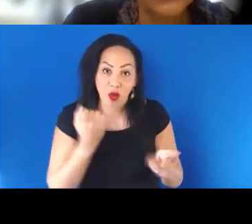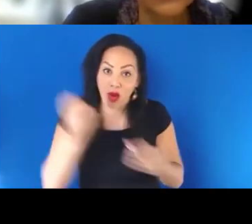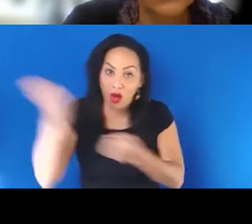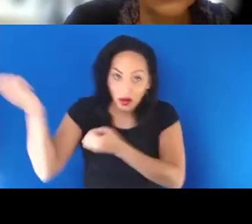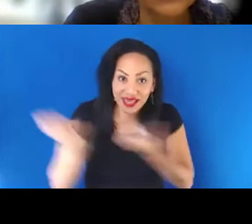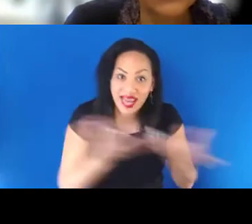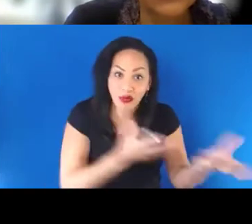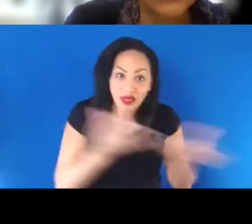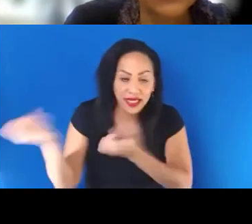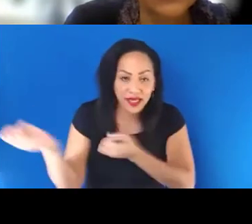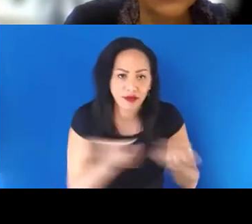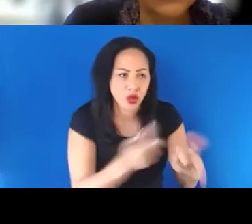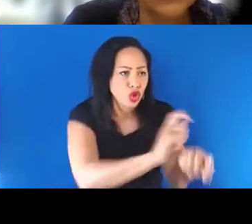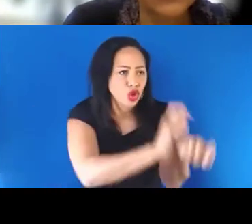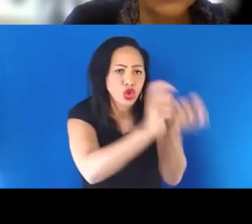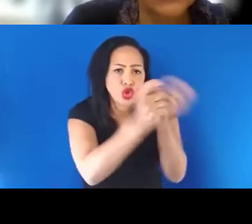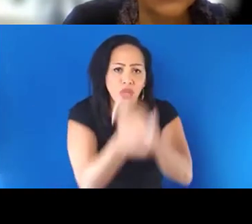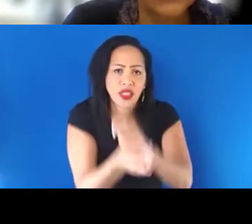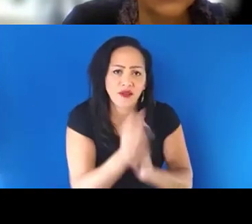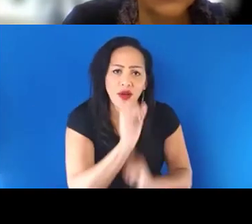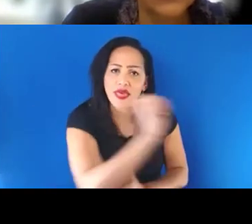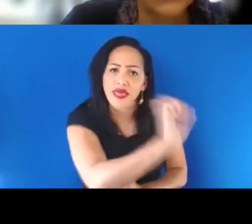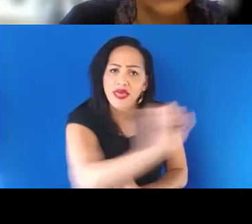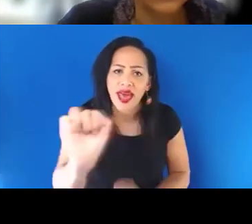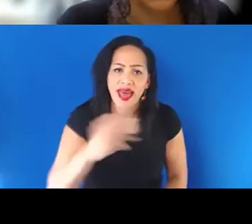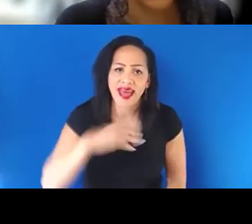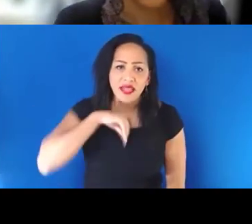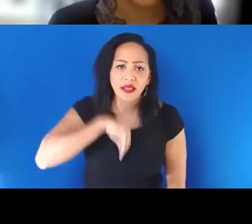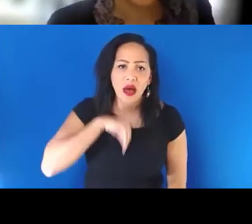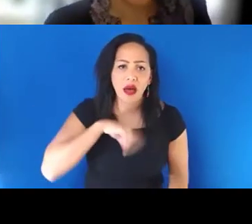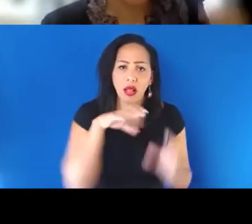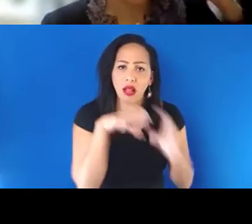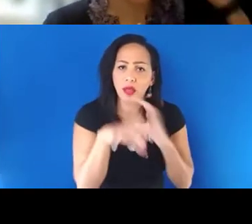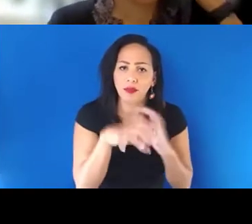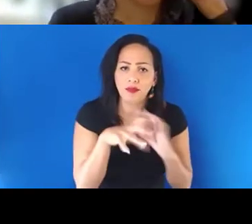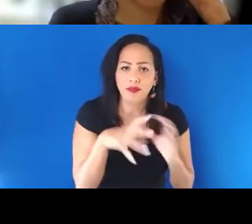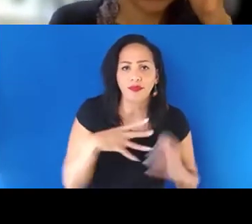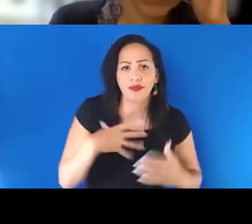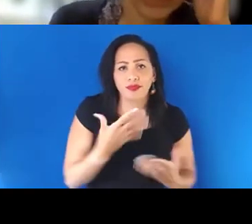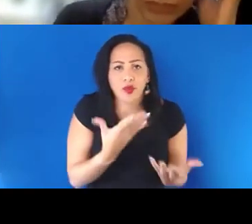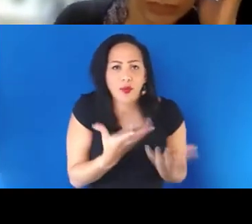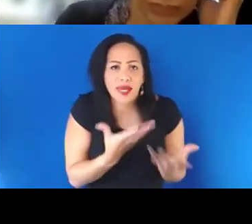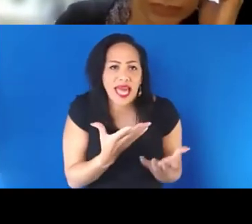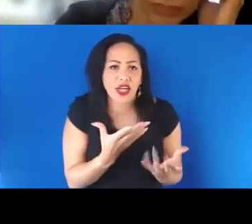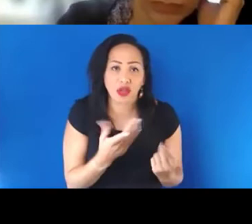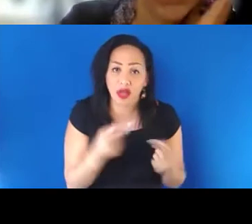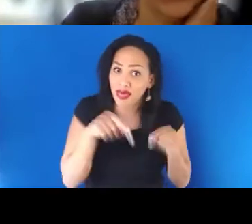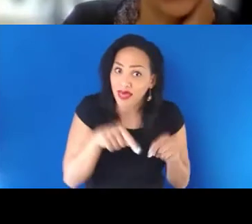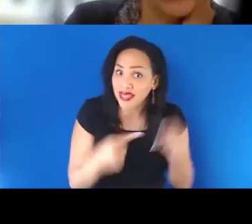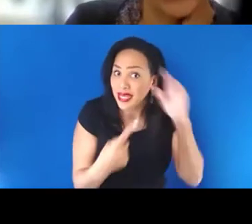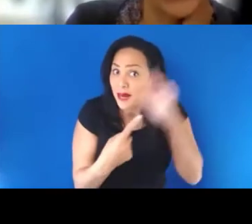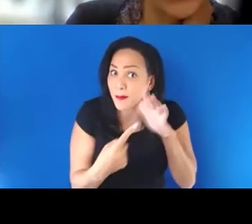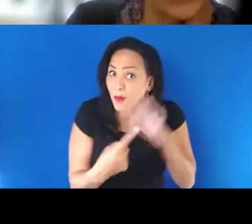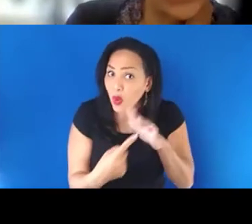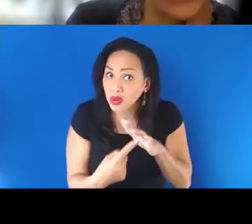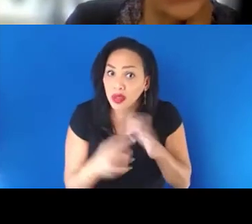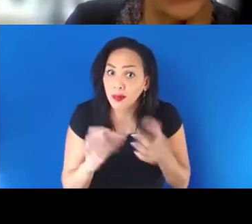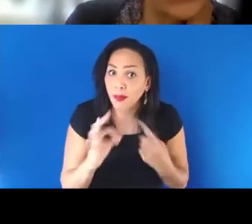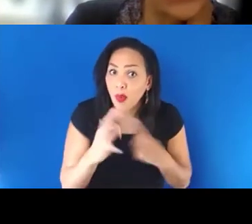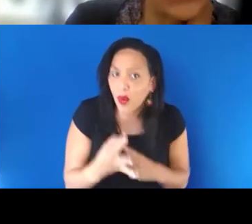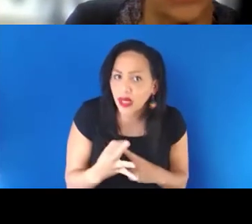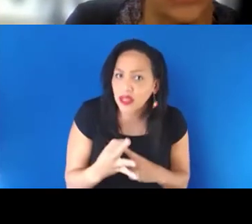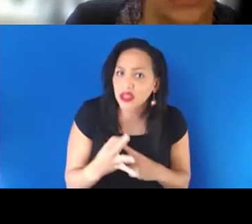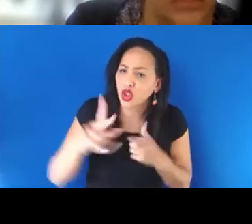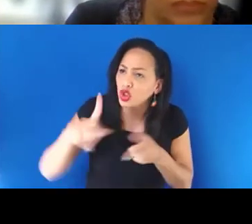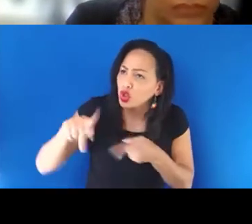communication. And that has been a very important point of challenging people who tell stories